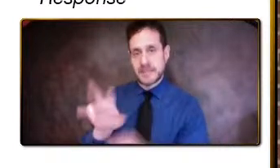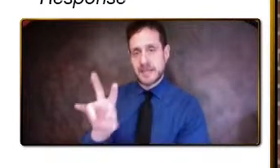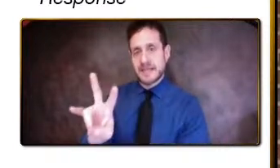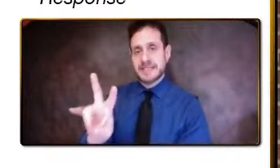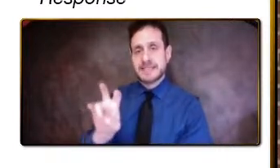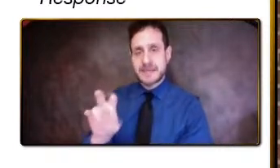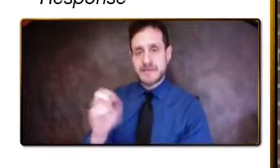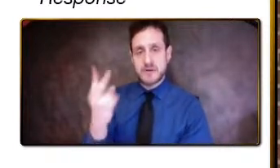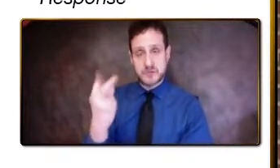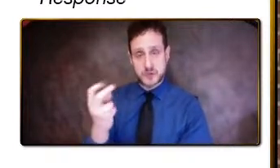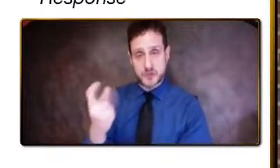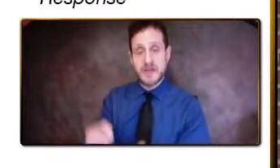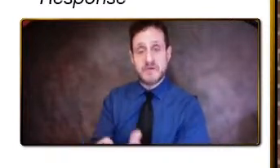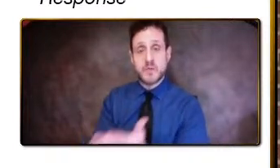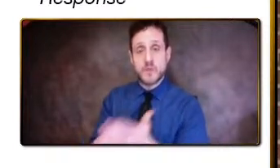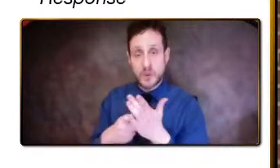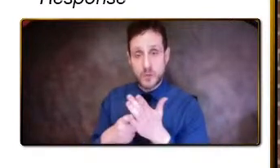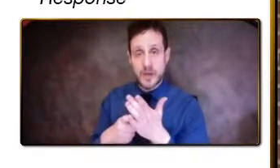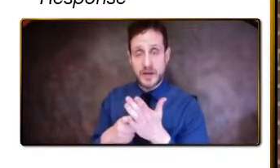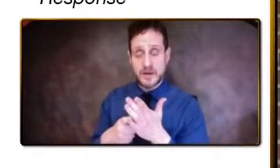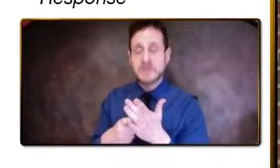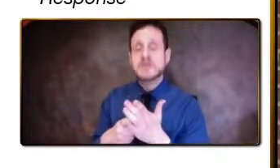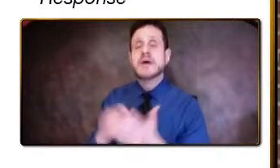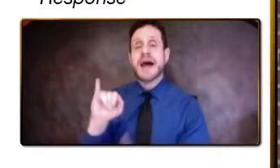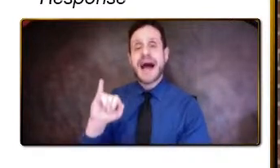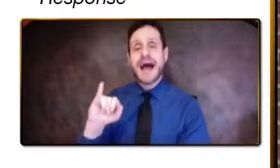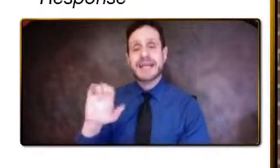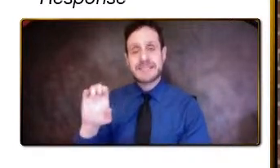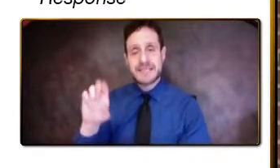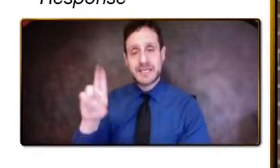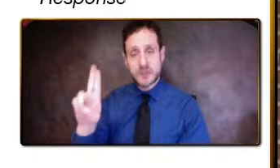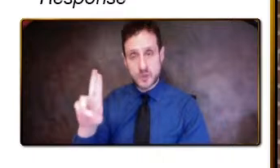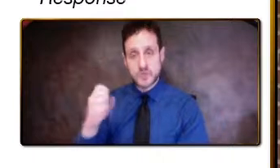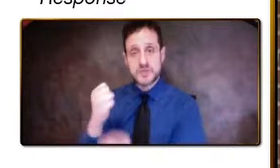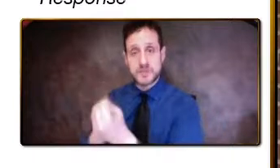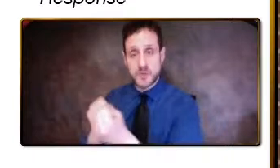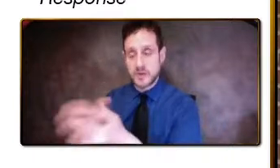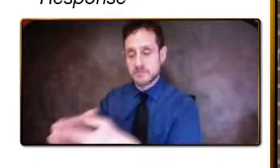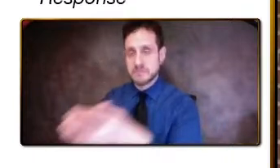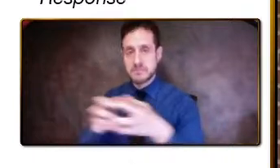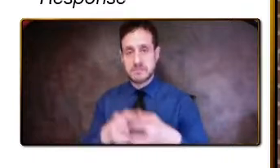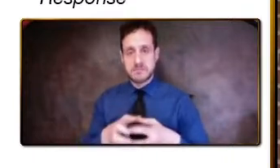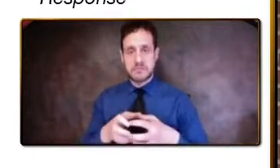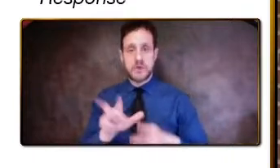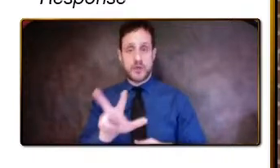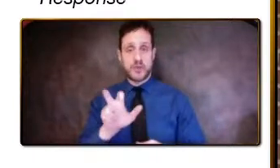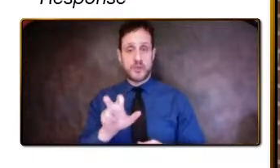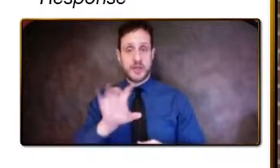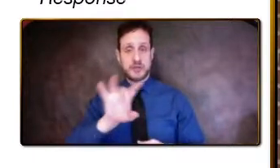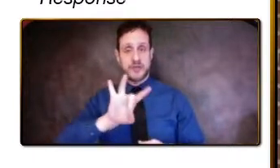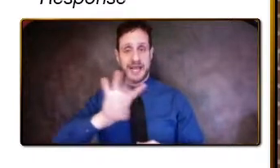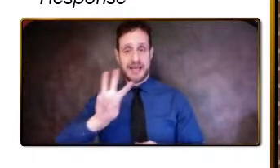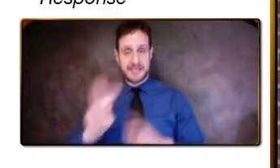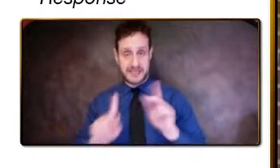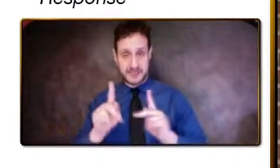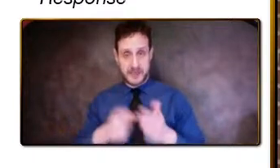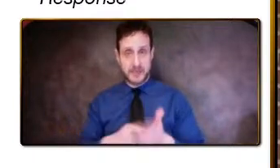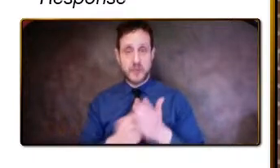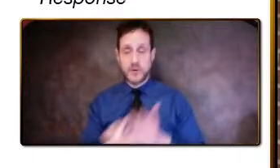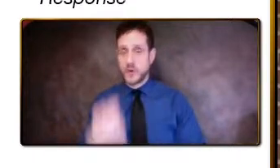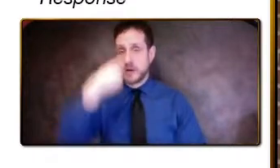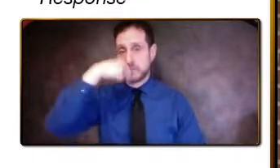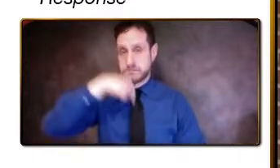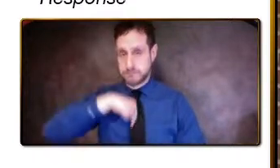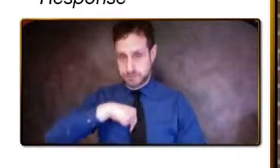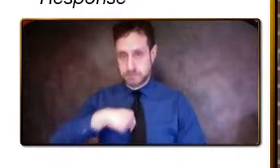on ventilators, were in the intensive care unit, and 386 individuals were on ventilators across